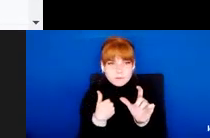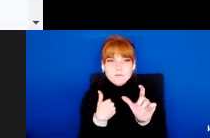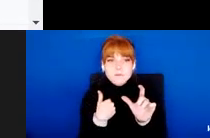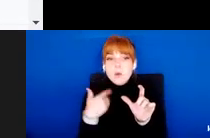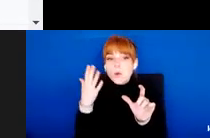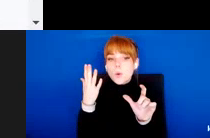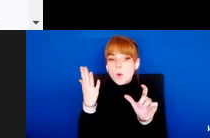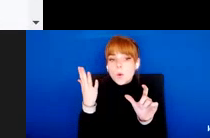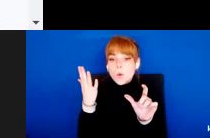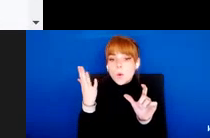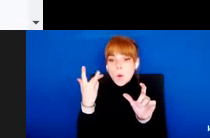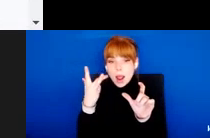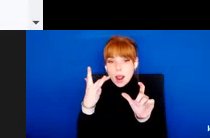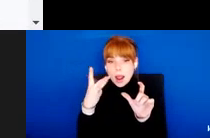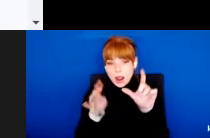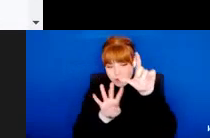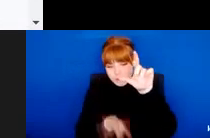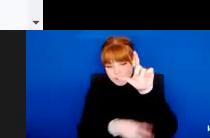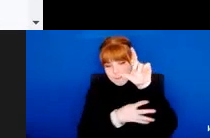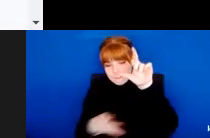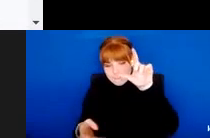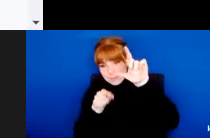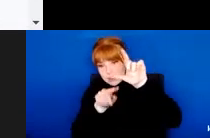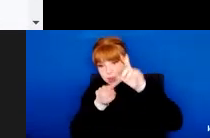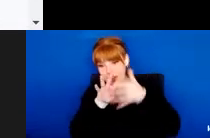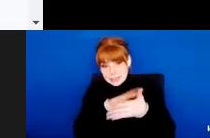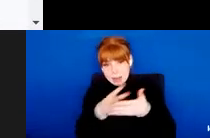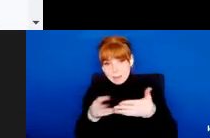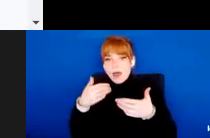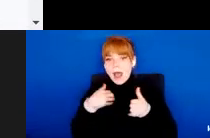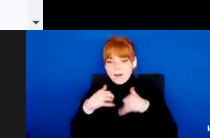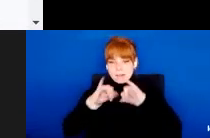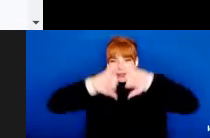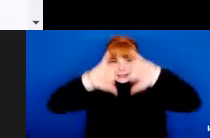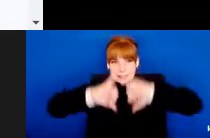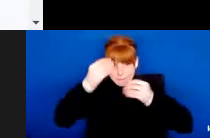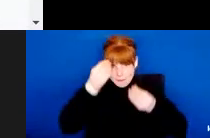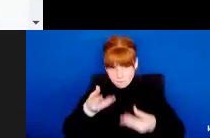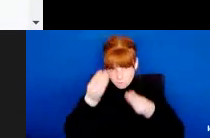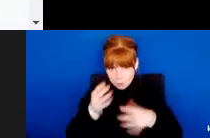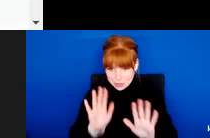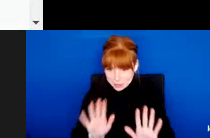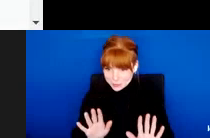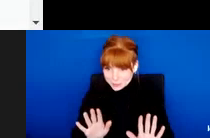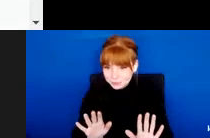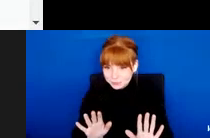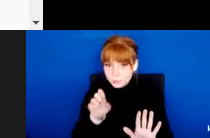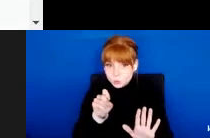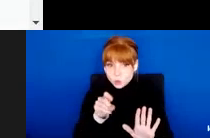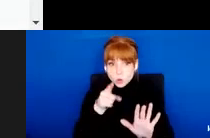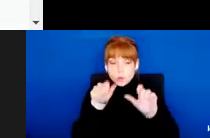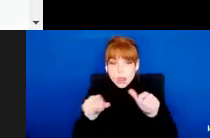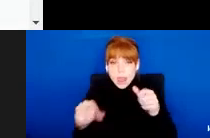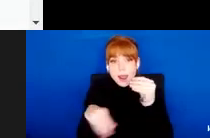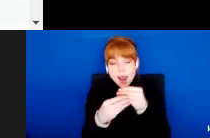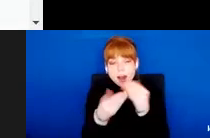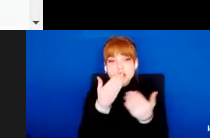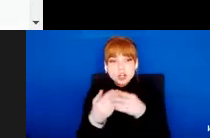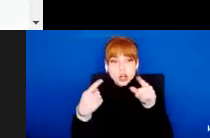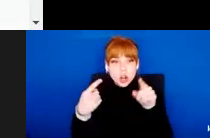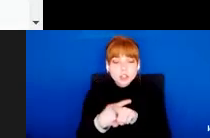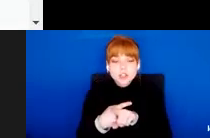because the table shows the same information. Again, not saying don't try to get good contrast, but this table I think is a good,